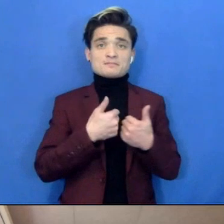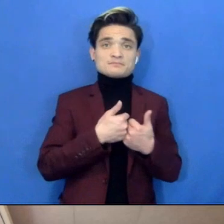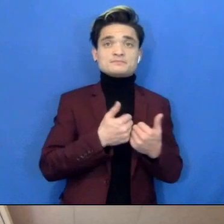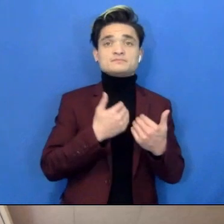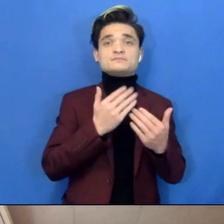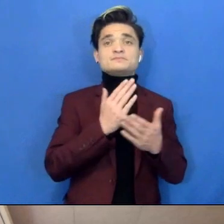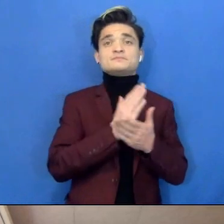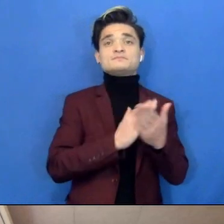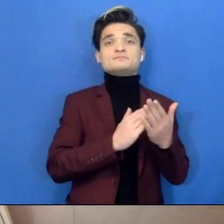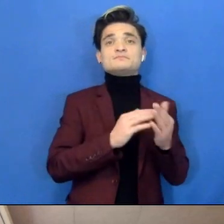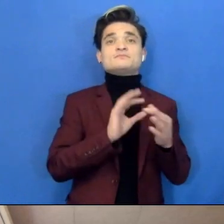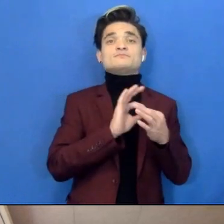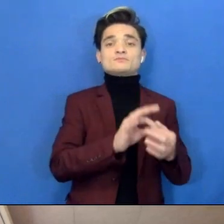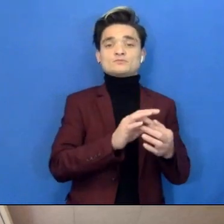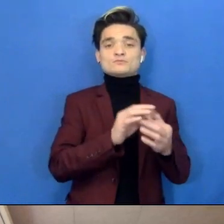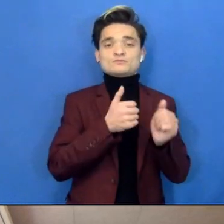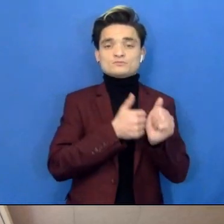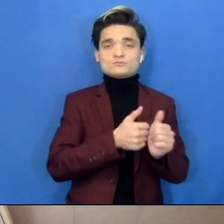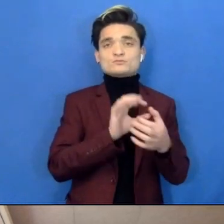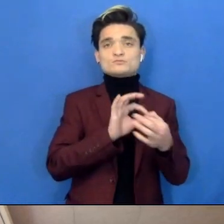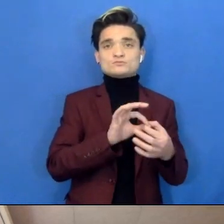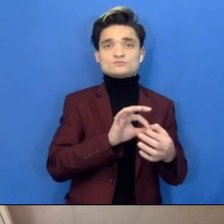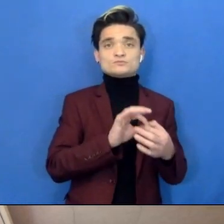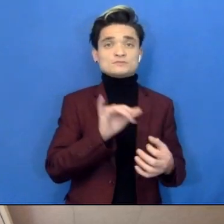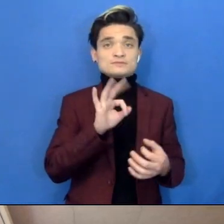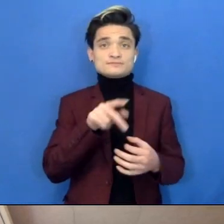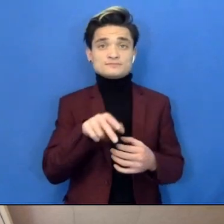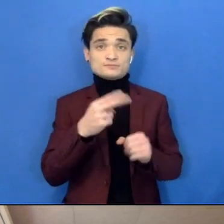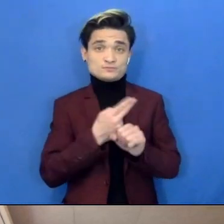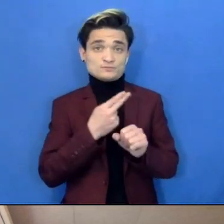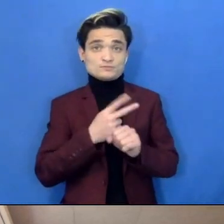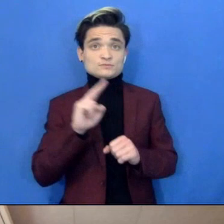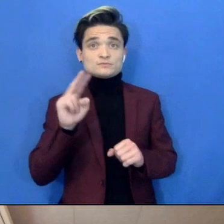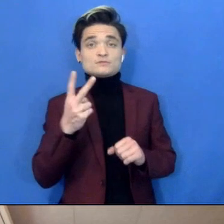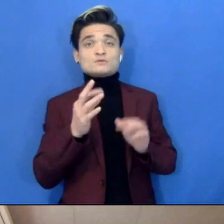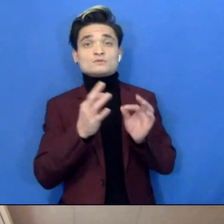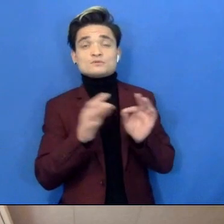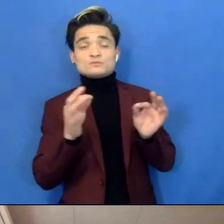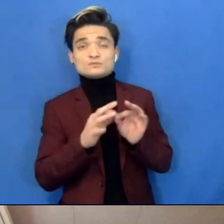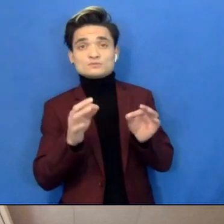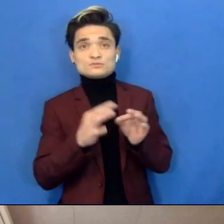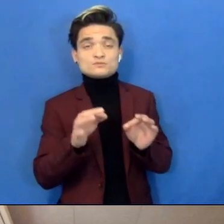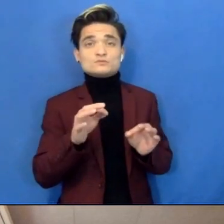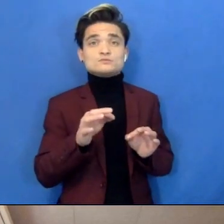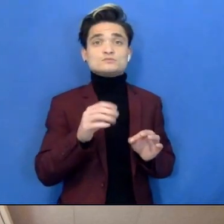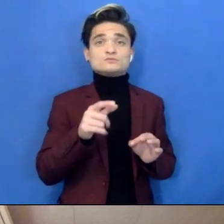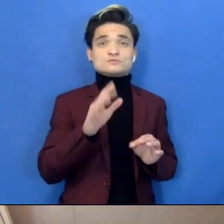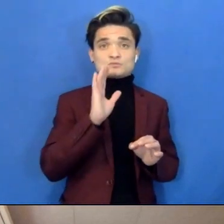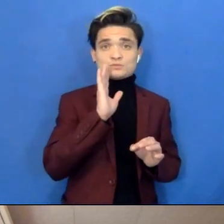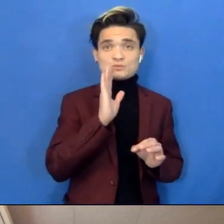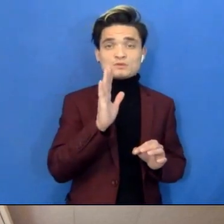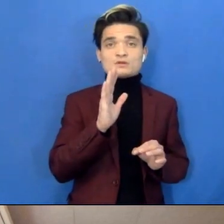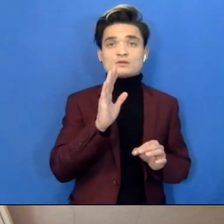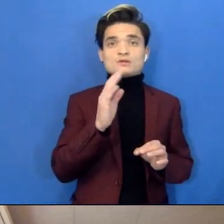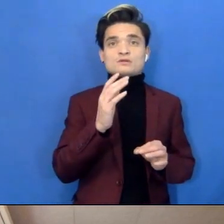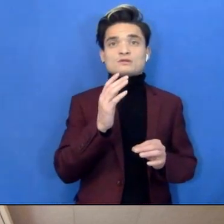speaking in a language that's not your mother tongue, there's always going to be a part of that where the game of will they be able to come up with